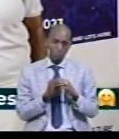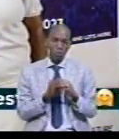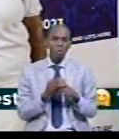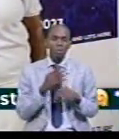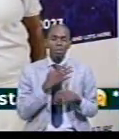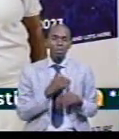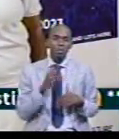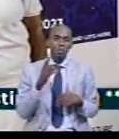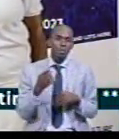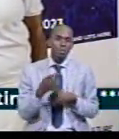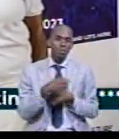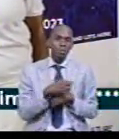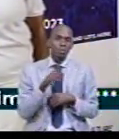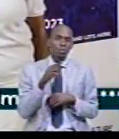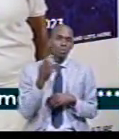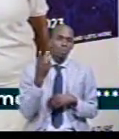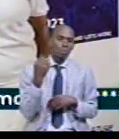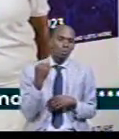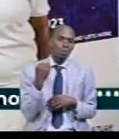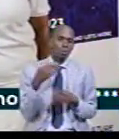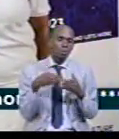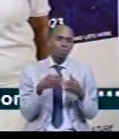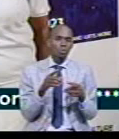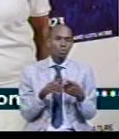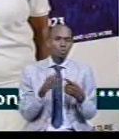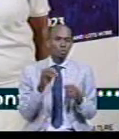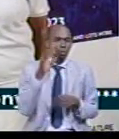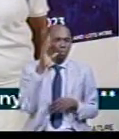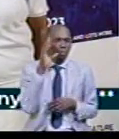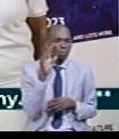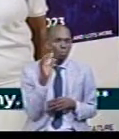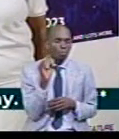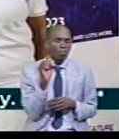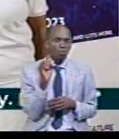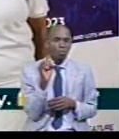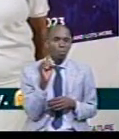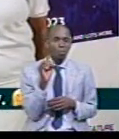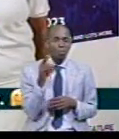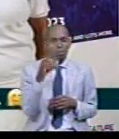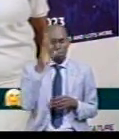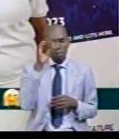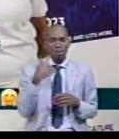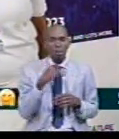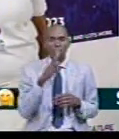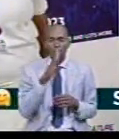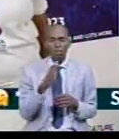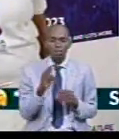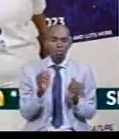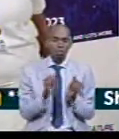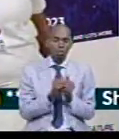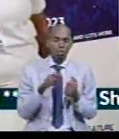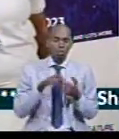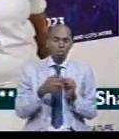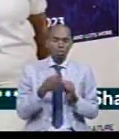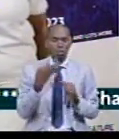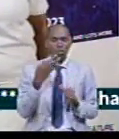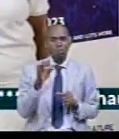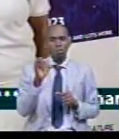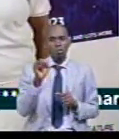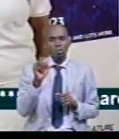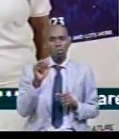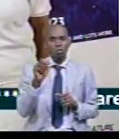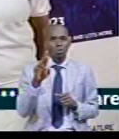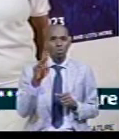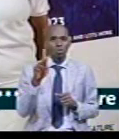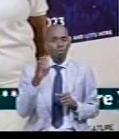Spirit to speak to the man. She has been down with stroke for the past 10 years. And she spoke to